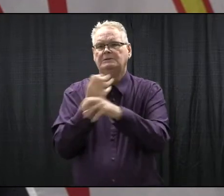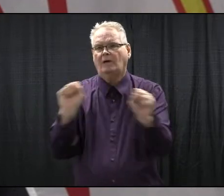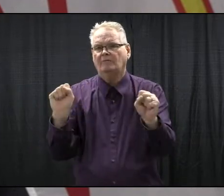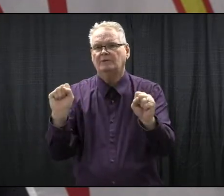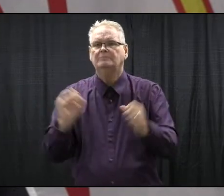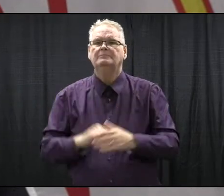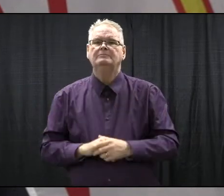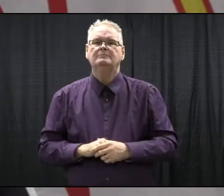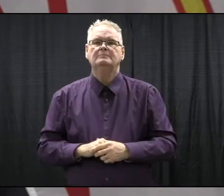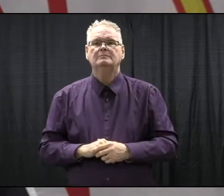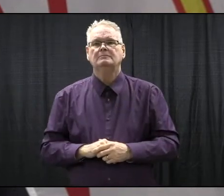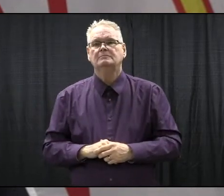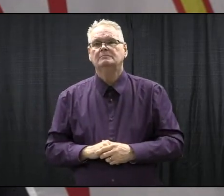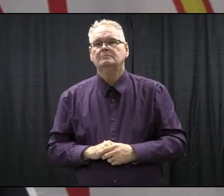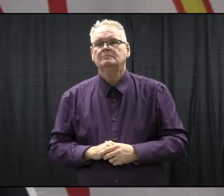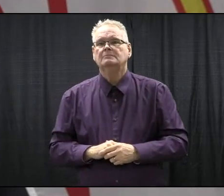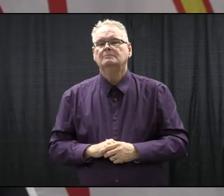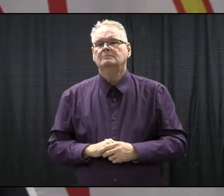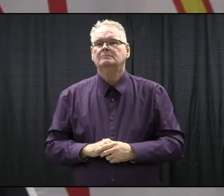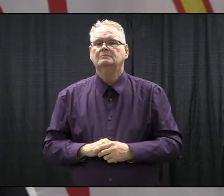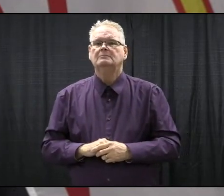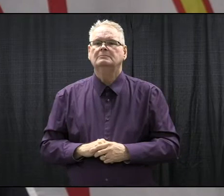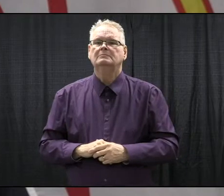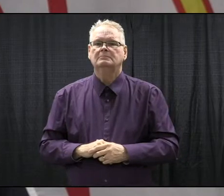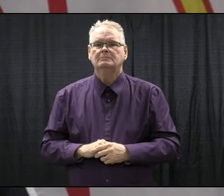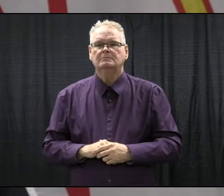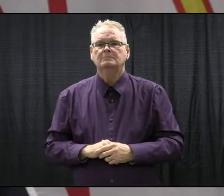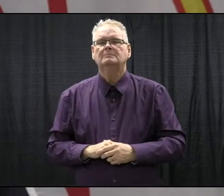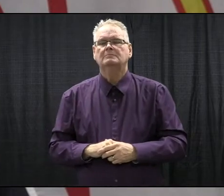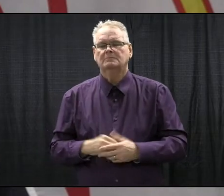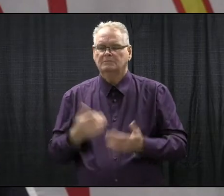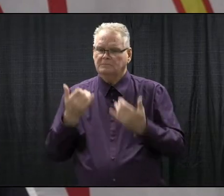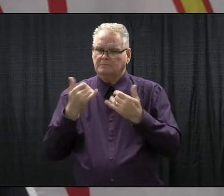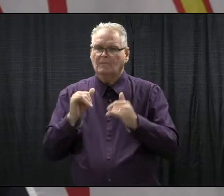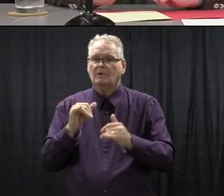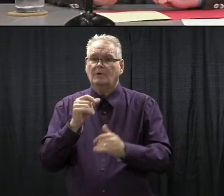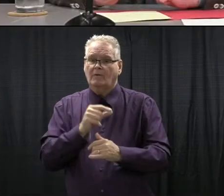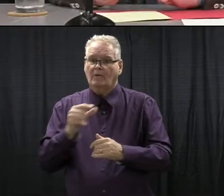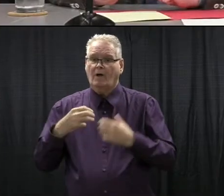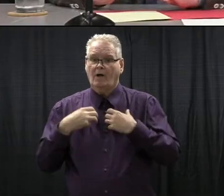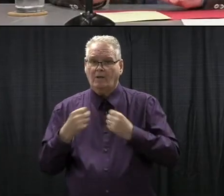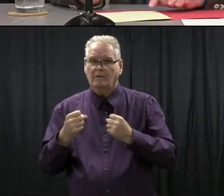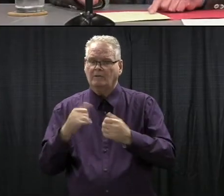epidemiology, and if we have to respond, we will.